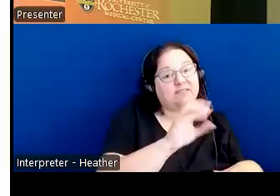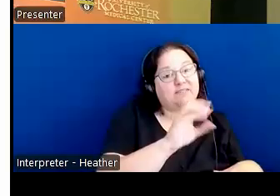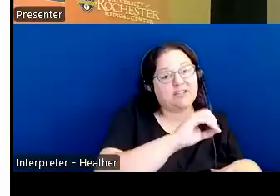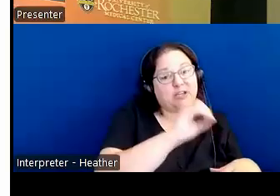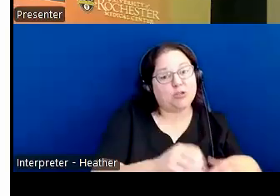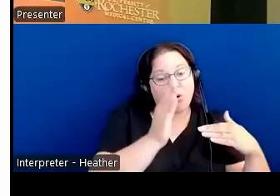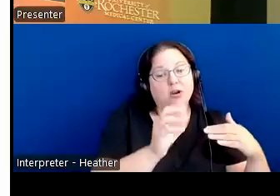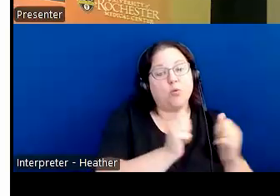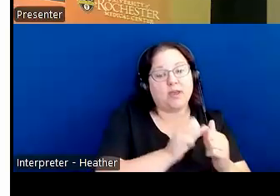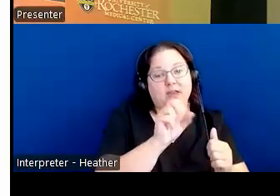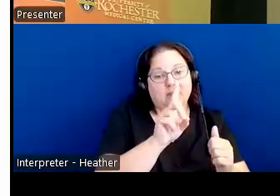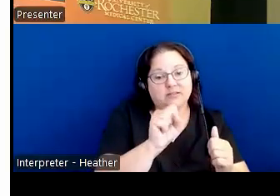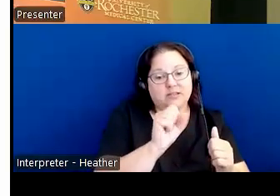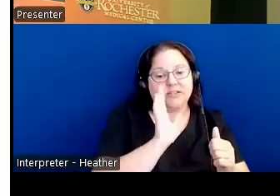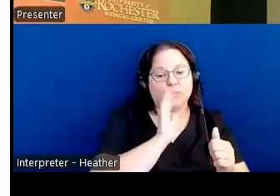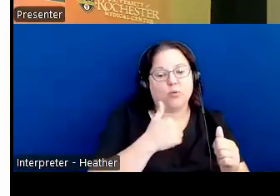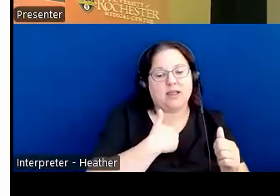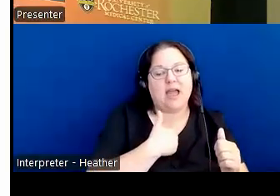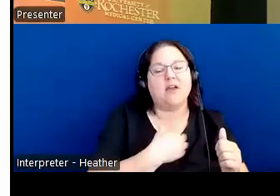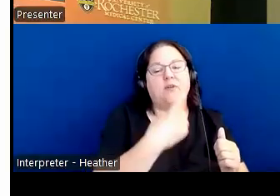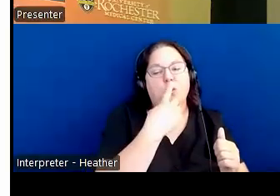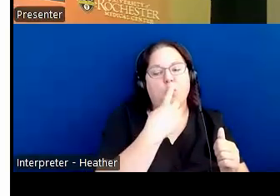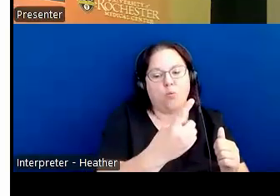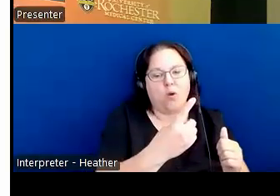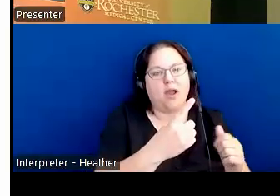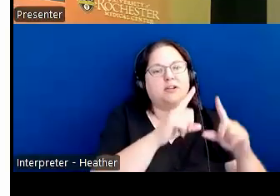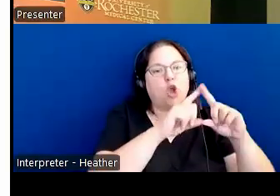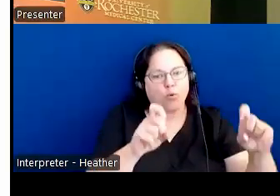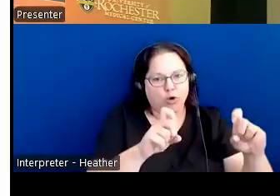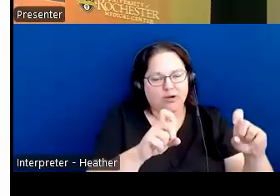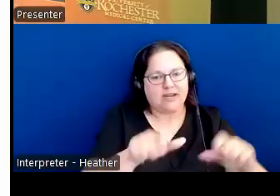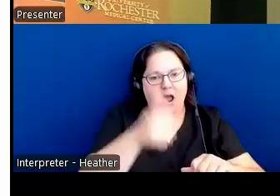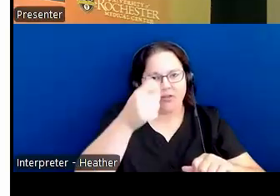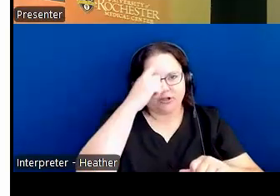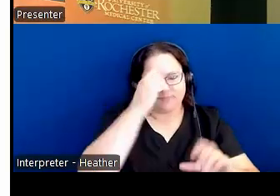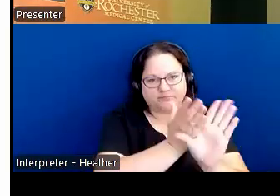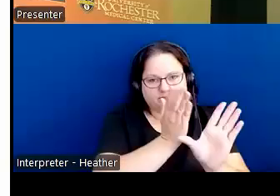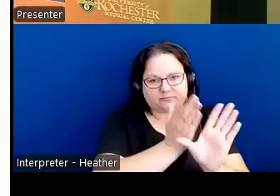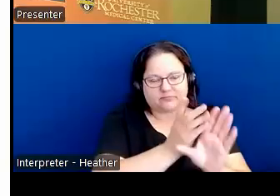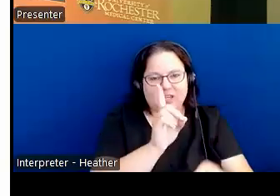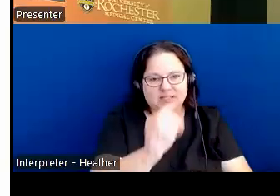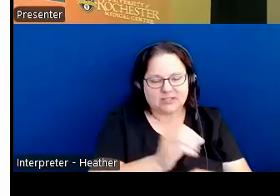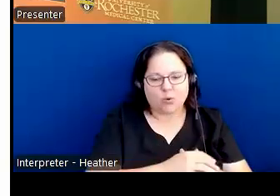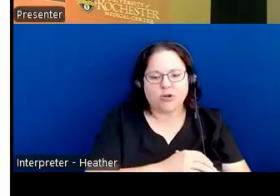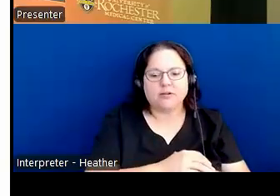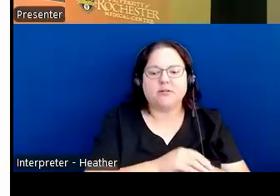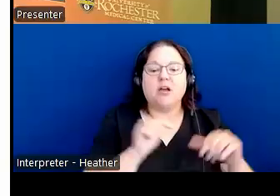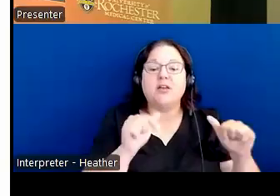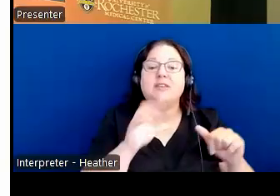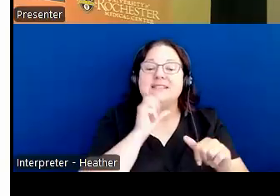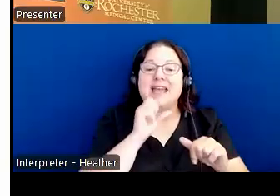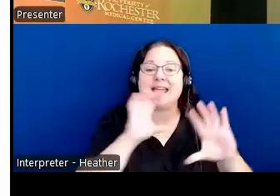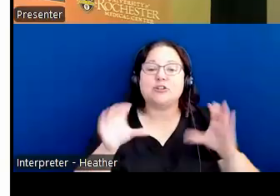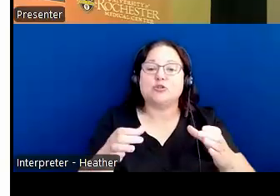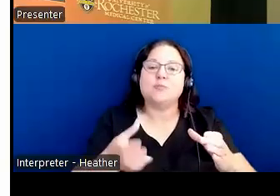reported at least one co-occurring psychiatric disorder. This age group is at higher risk for psychiatric disorders compared